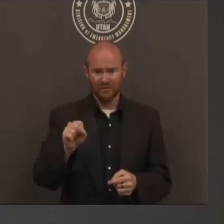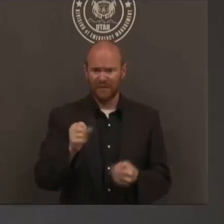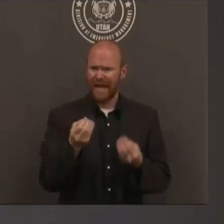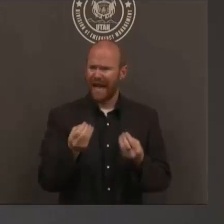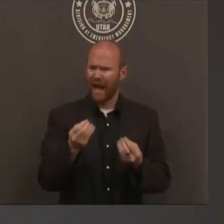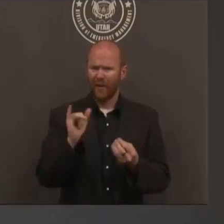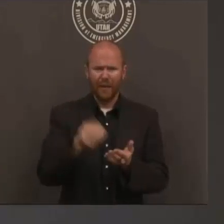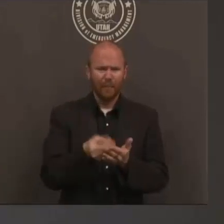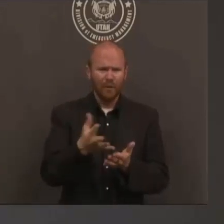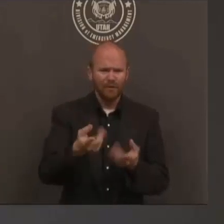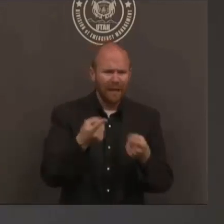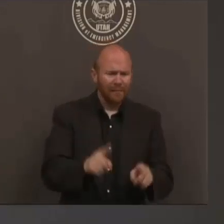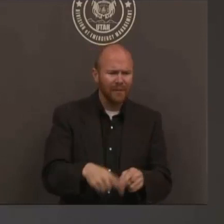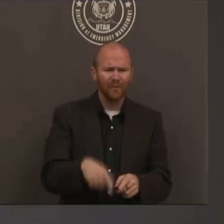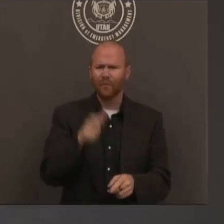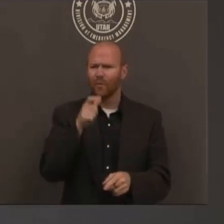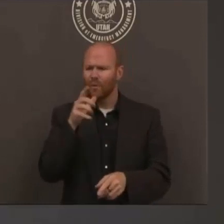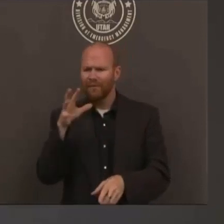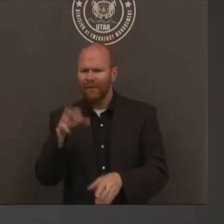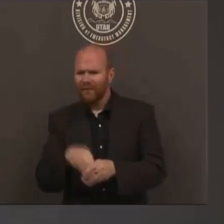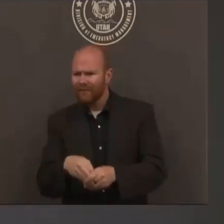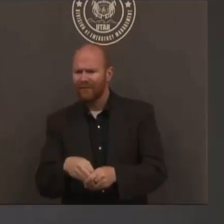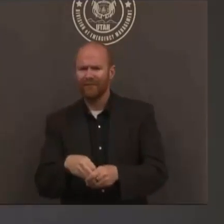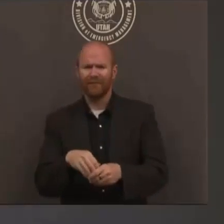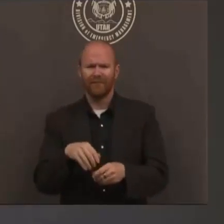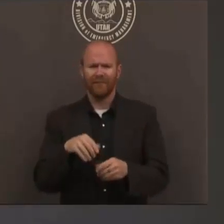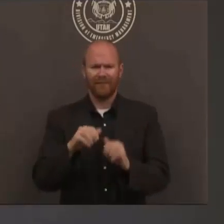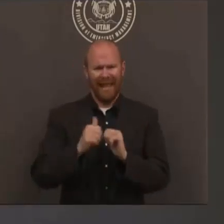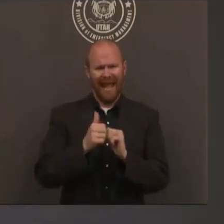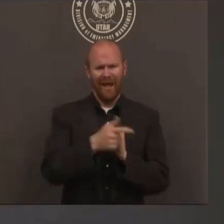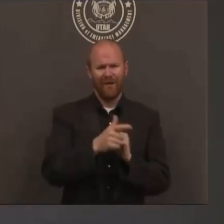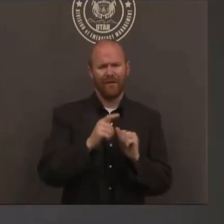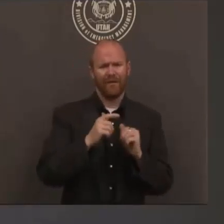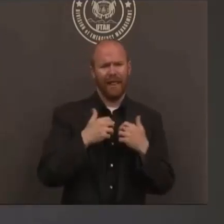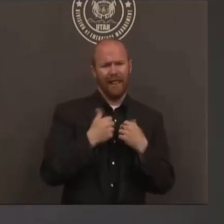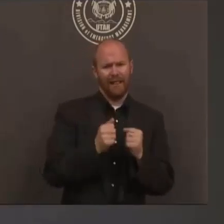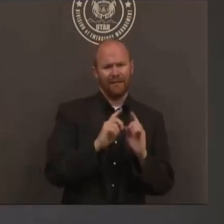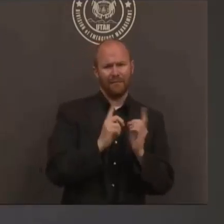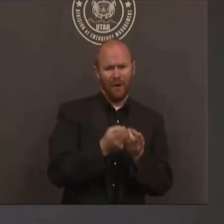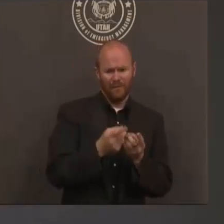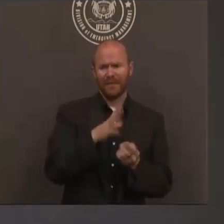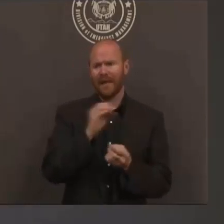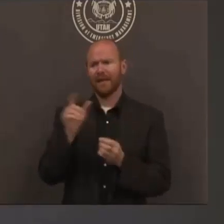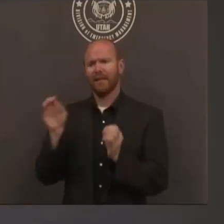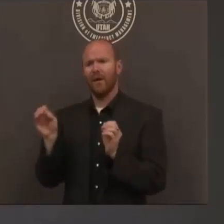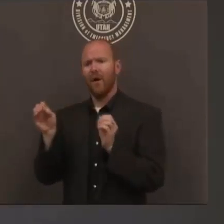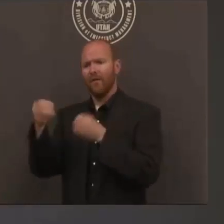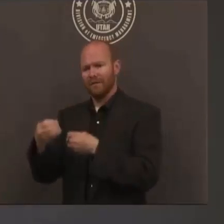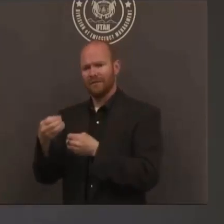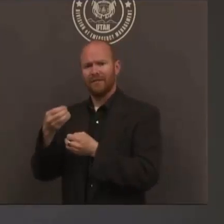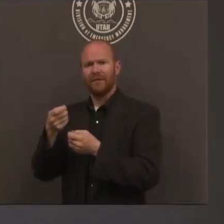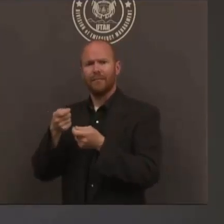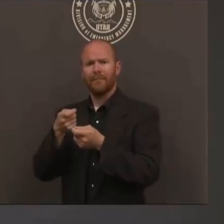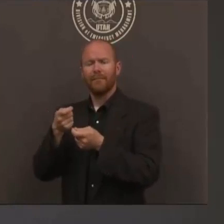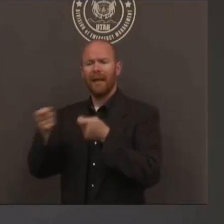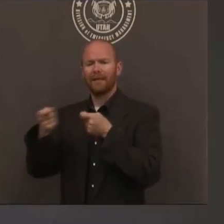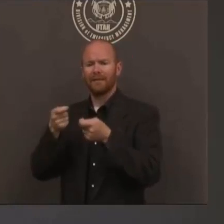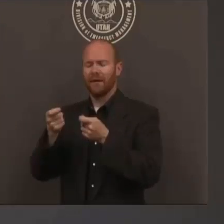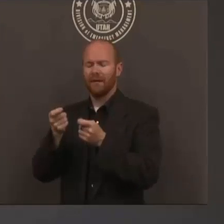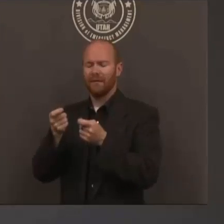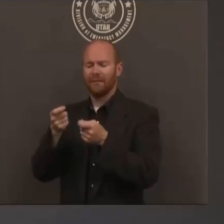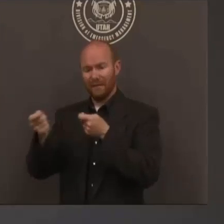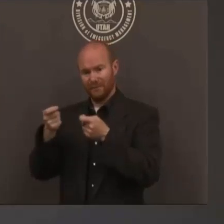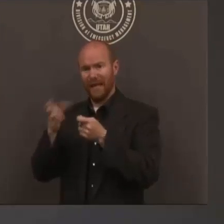happened. And how the health department, along with our Office of Management Budget, authorized this to take